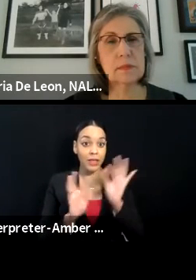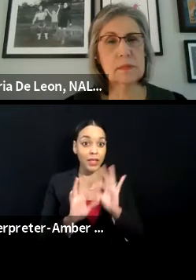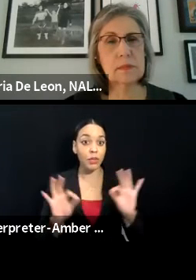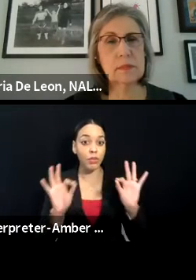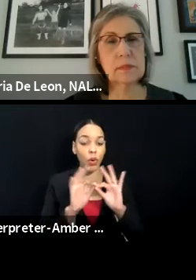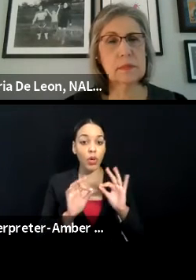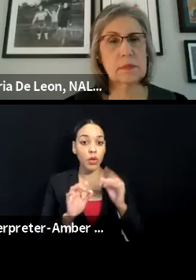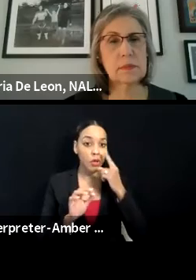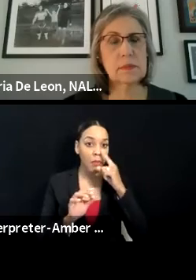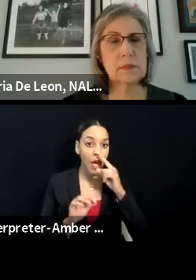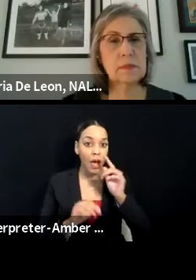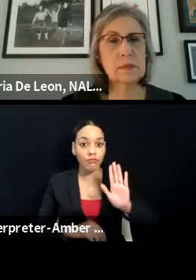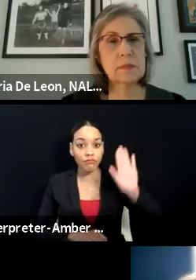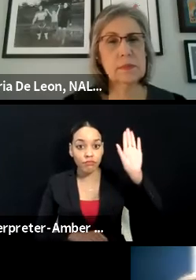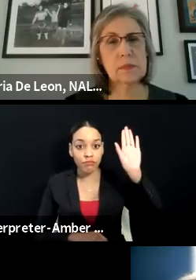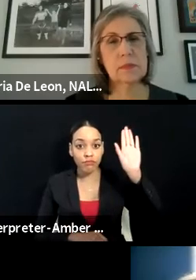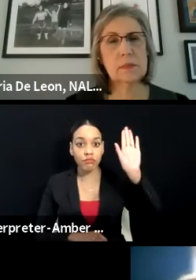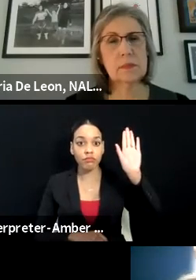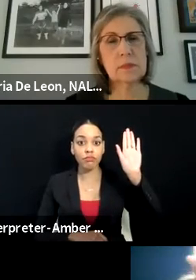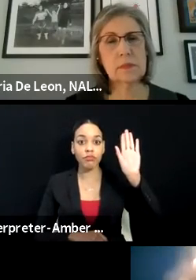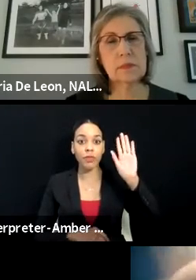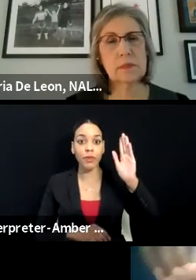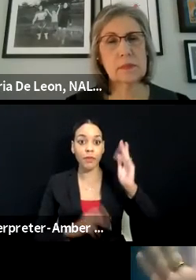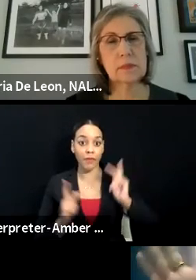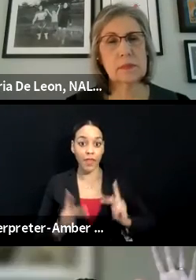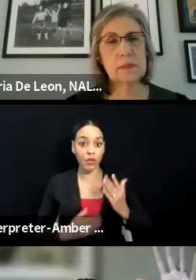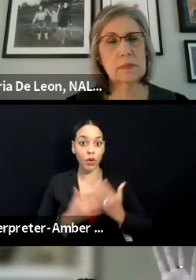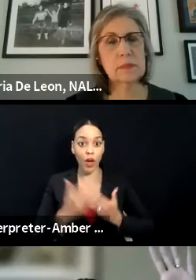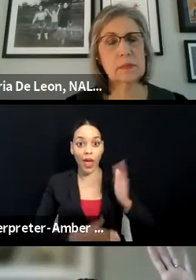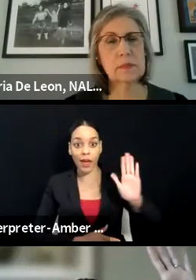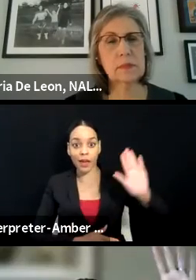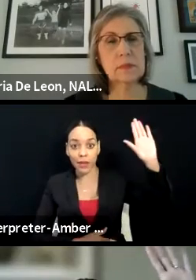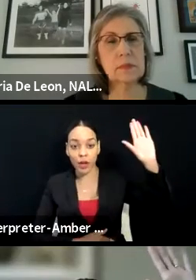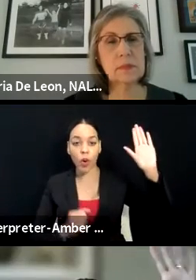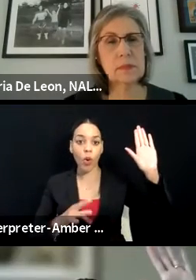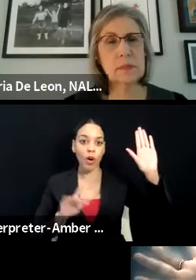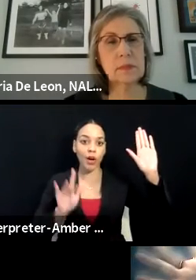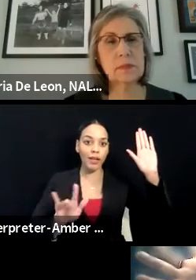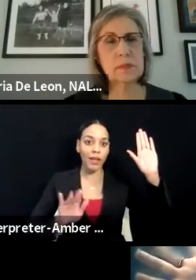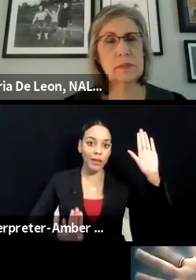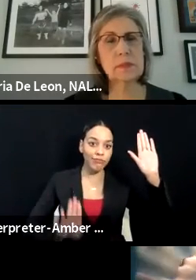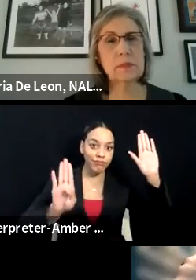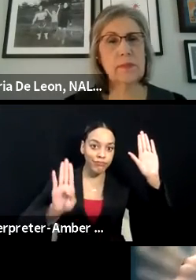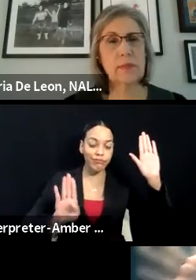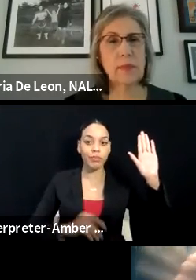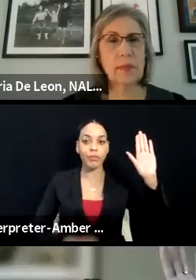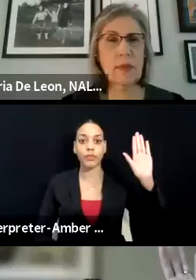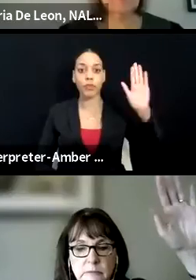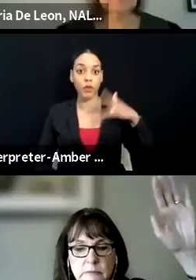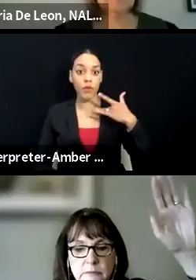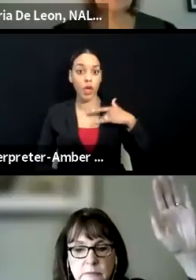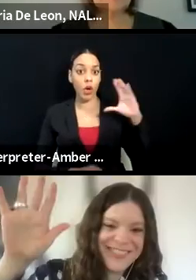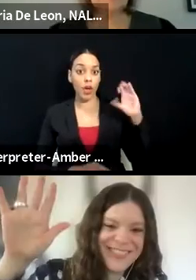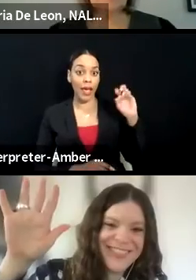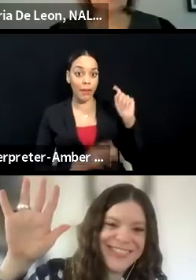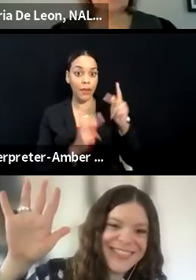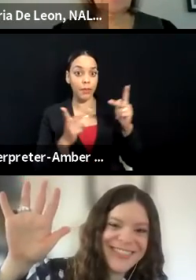thing, or signal in the chat if you think that a cabinet level position would be helpful.